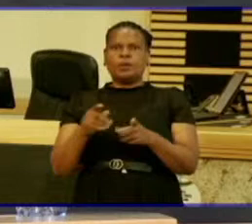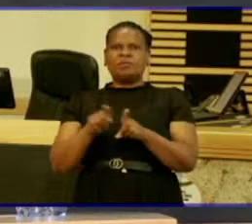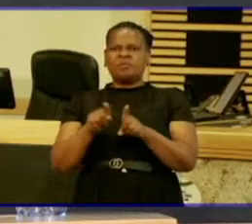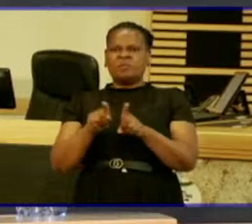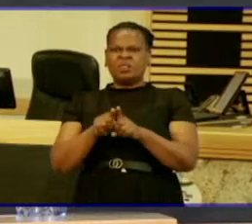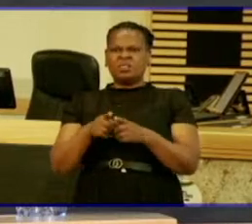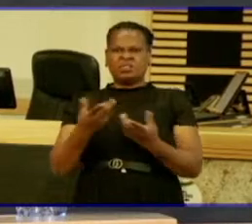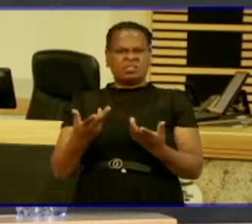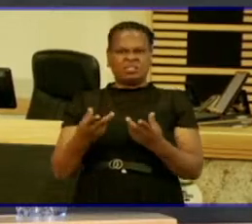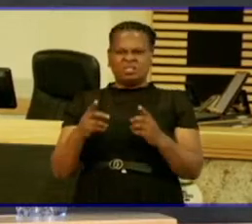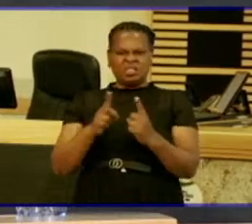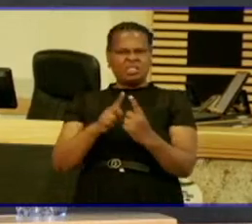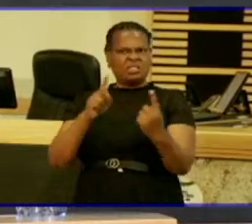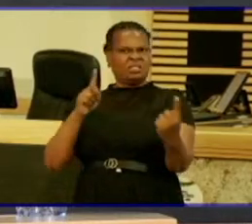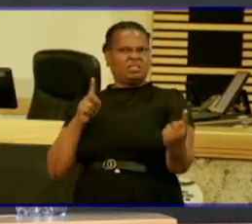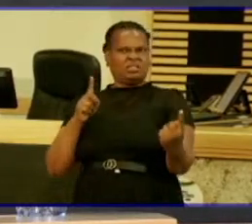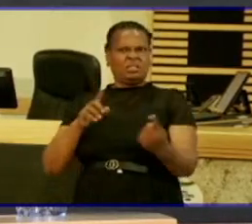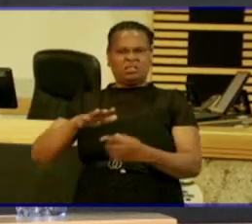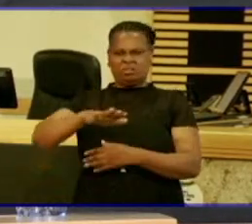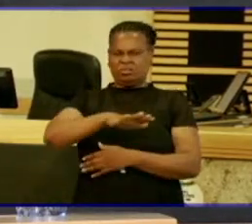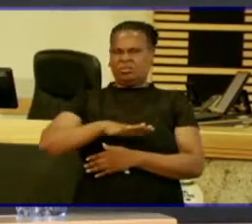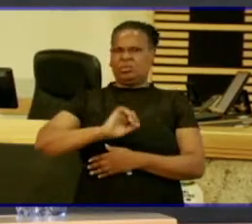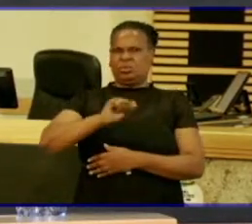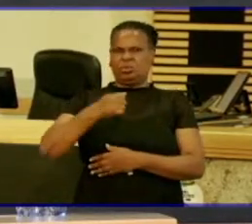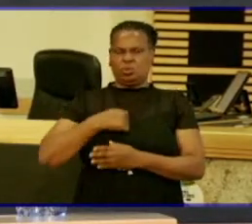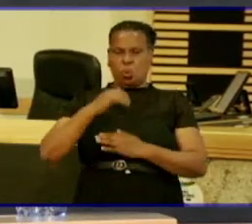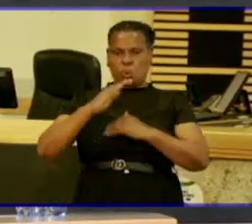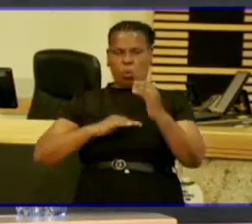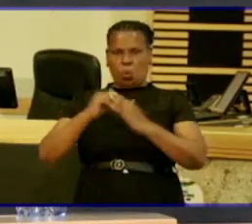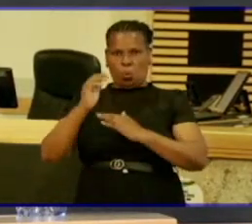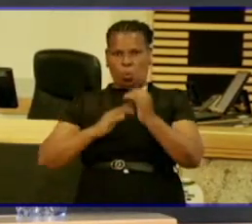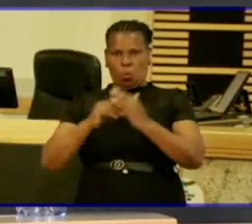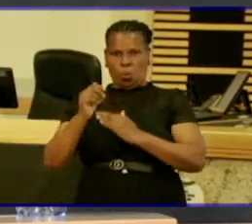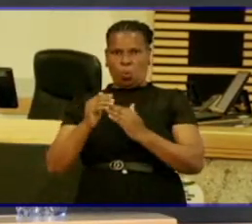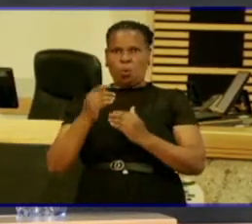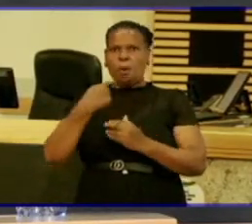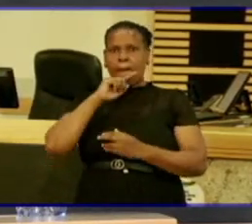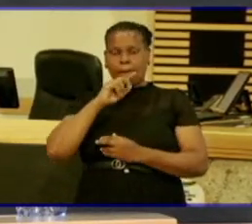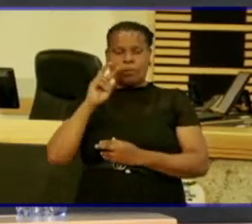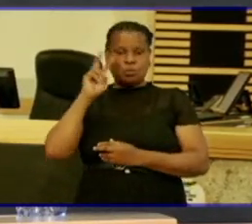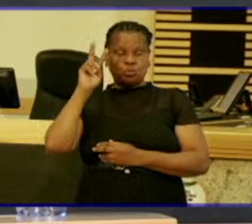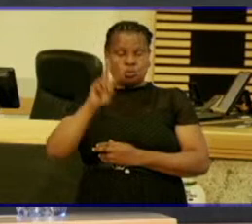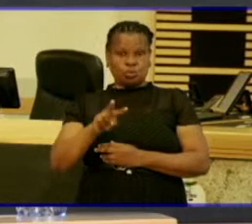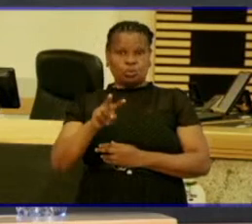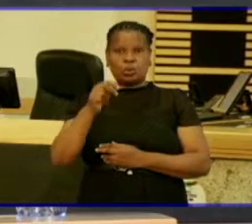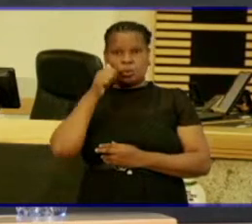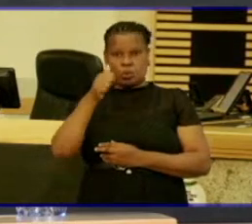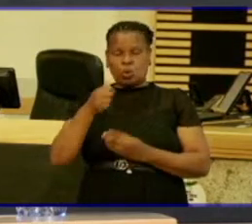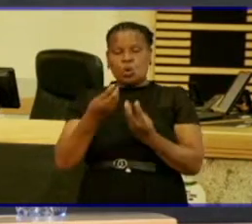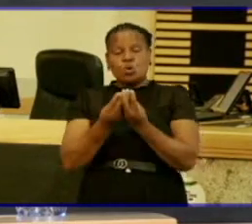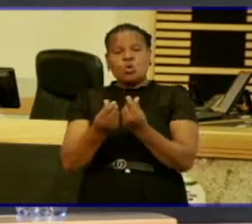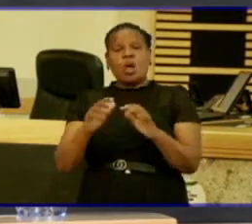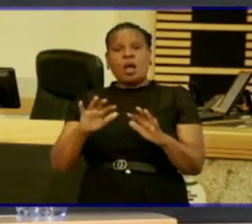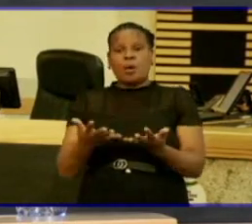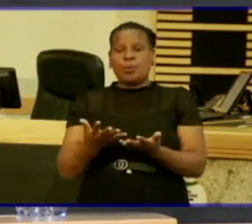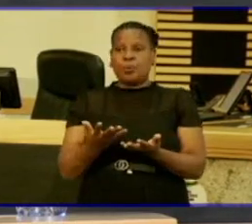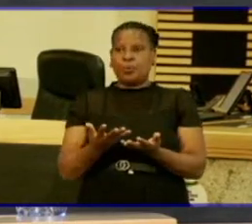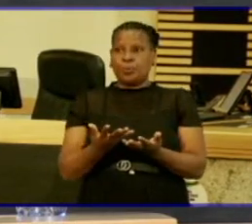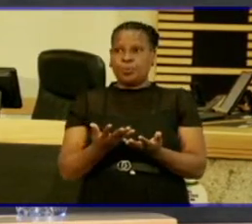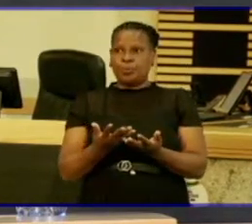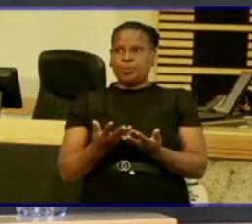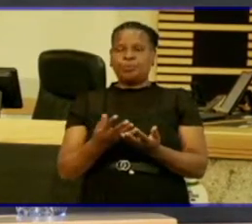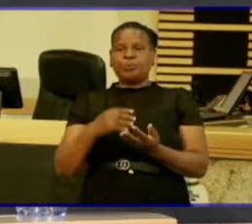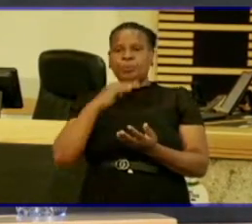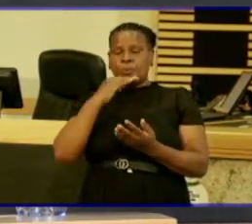distant goal. The decline of the fiscus has challenged us to look at innovative solutions of